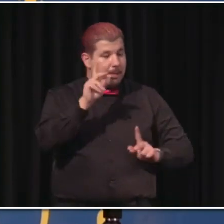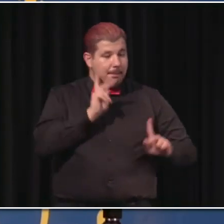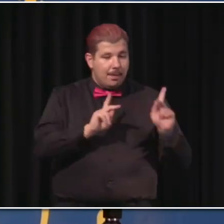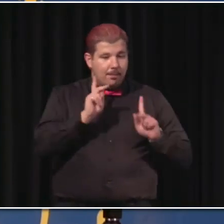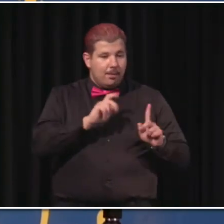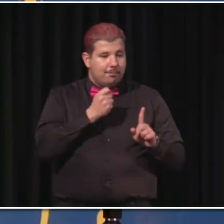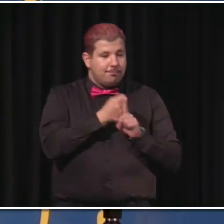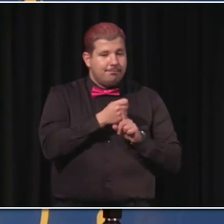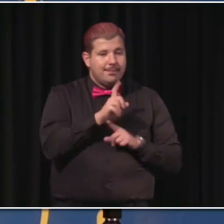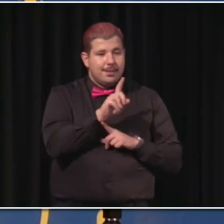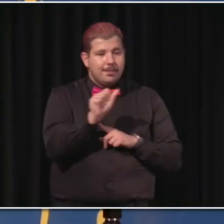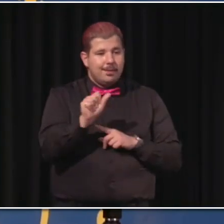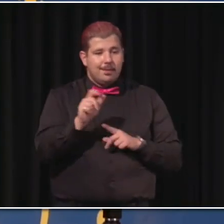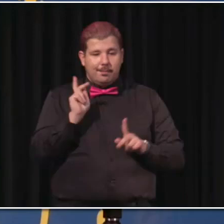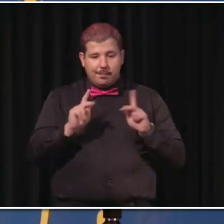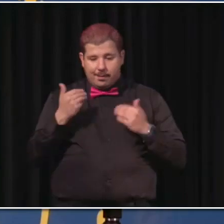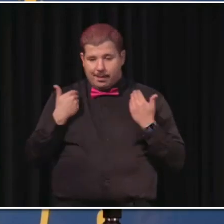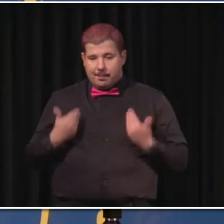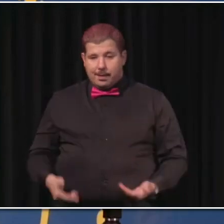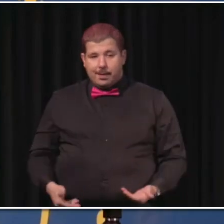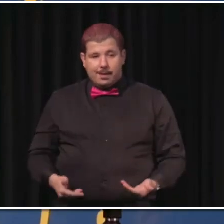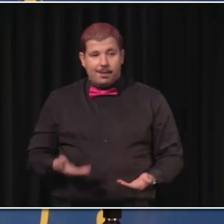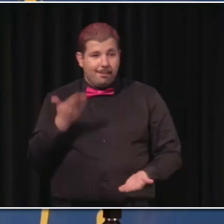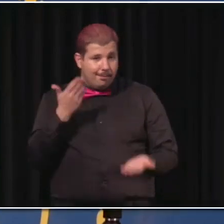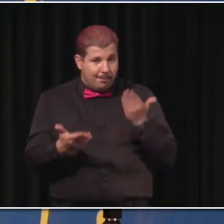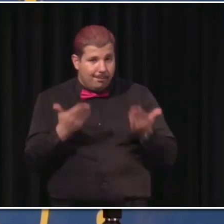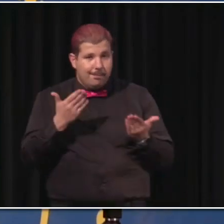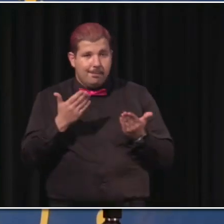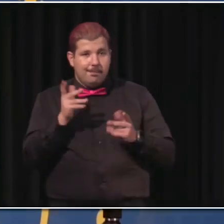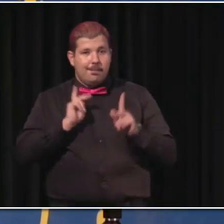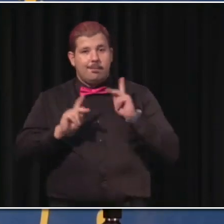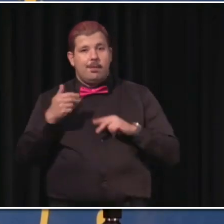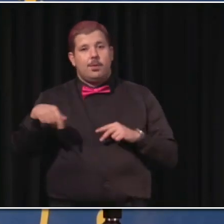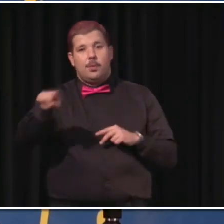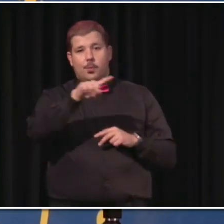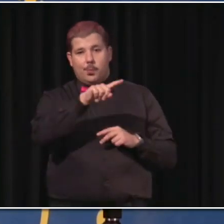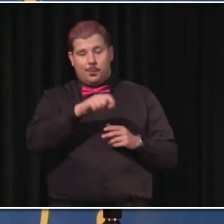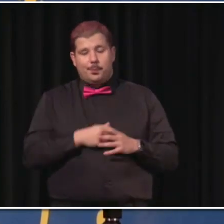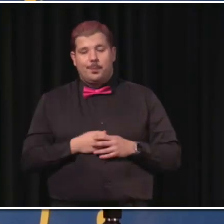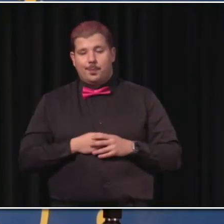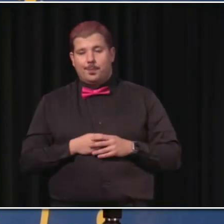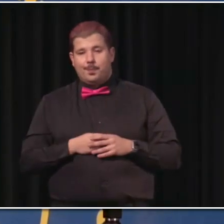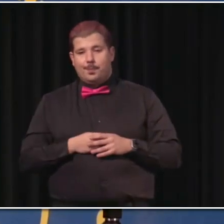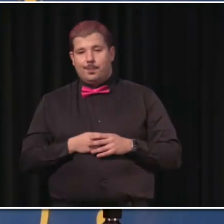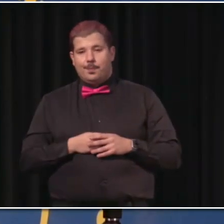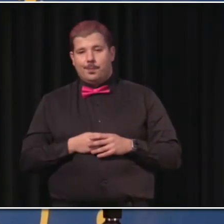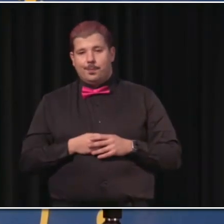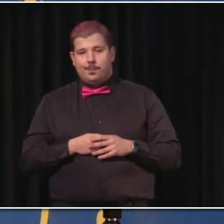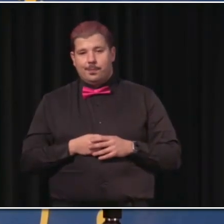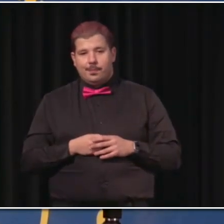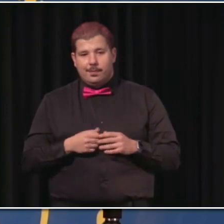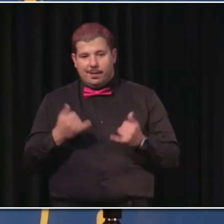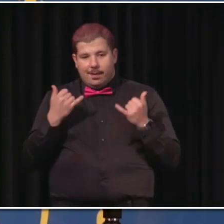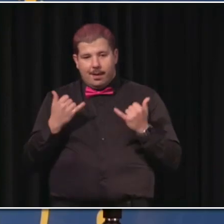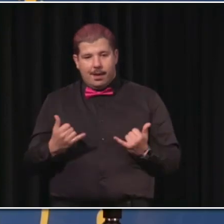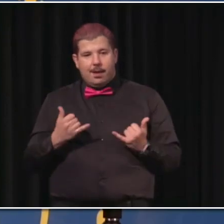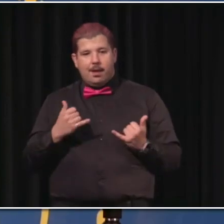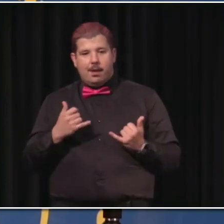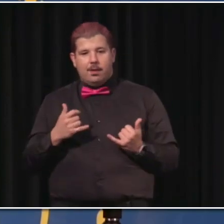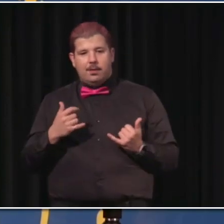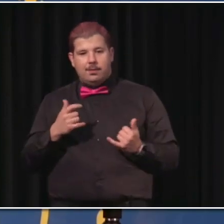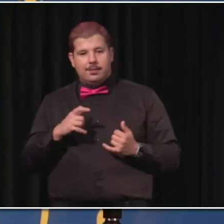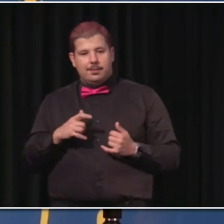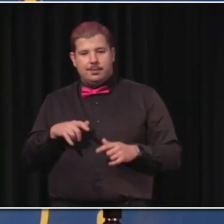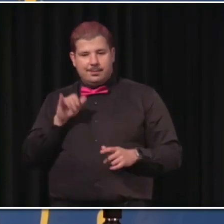disabilities, people like me, maybe people like you. And now that lifeline is under